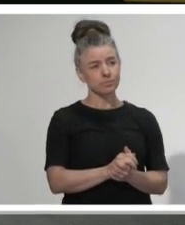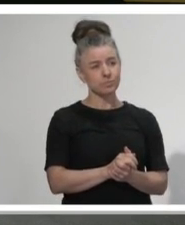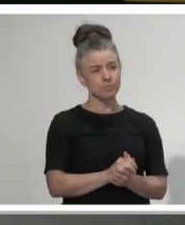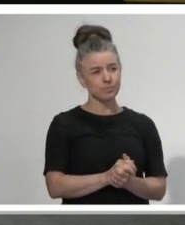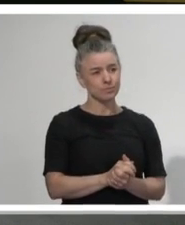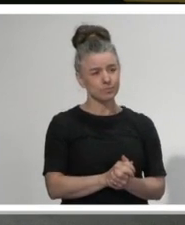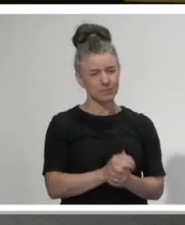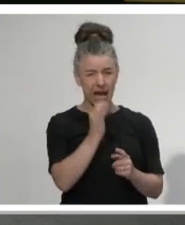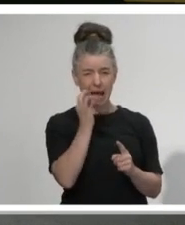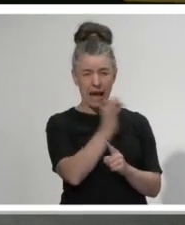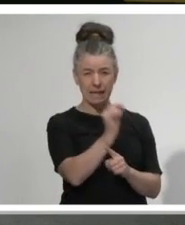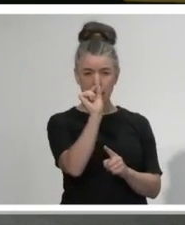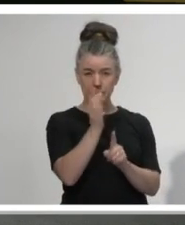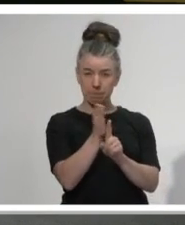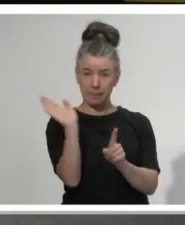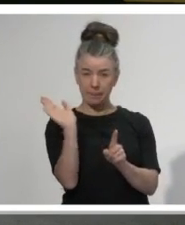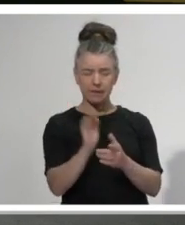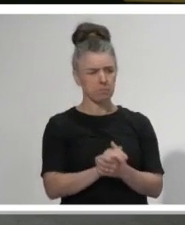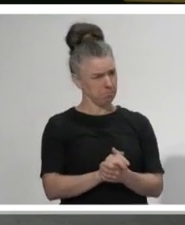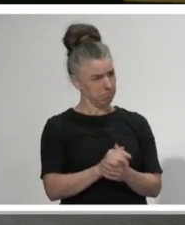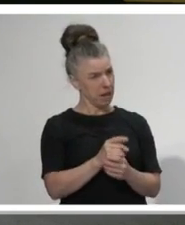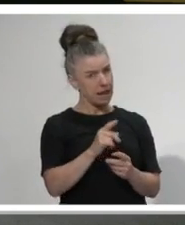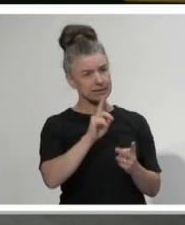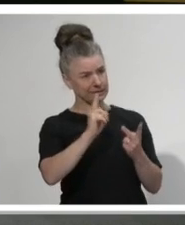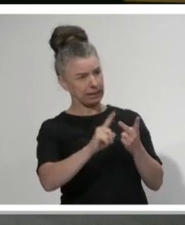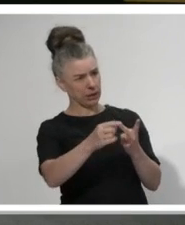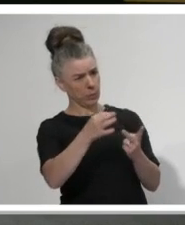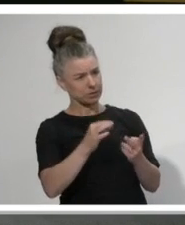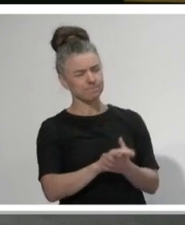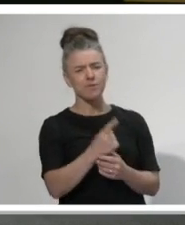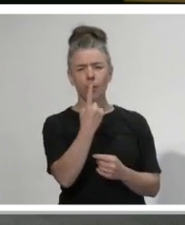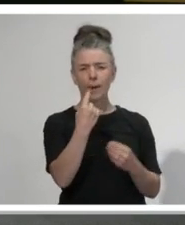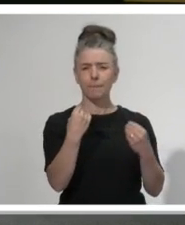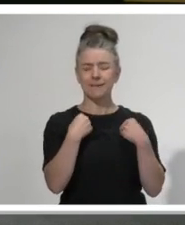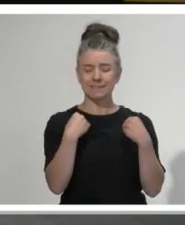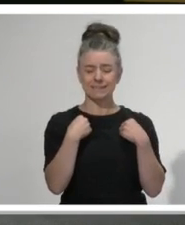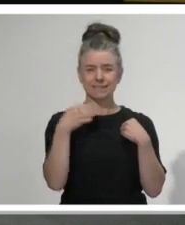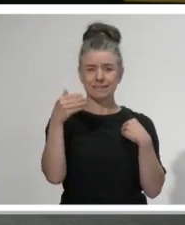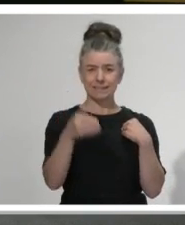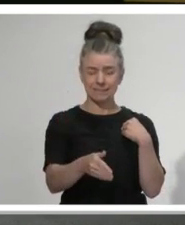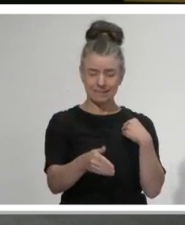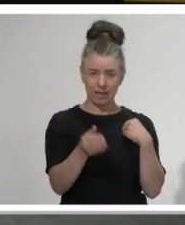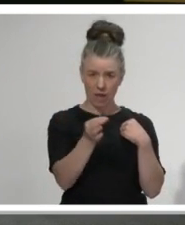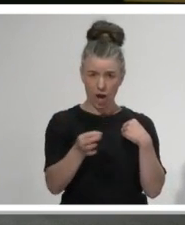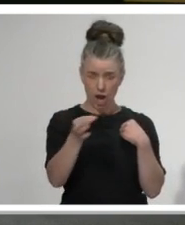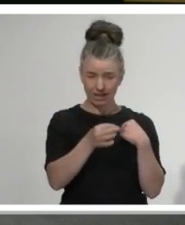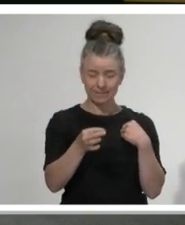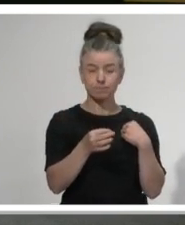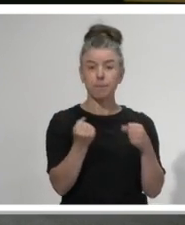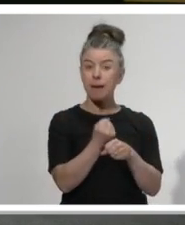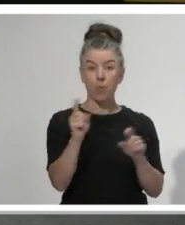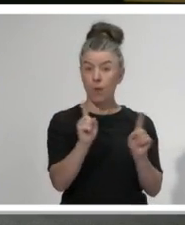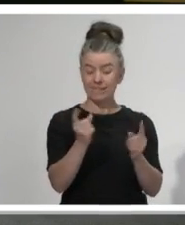day for it. That there's a company down south who is creating T-shirts, and they've actually got Dr. Bloomfield's face on it